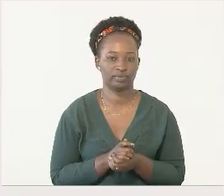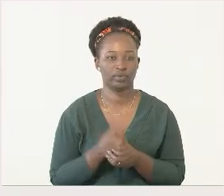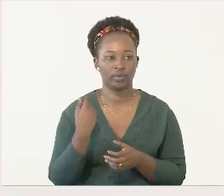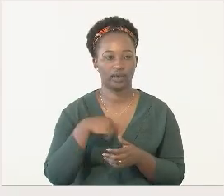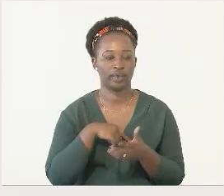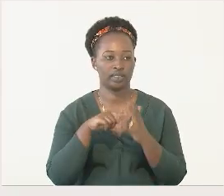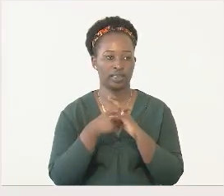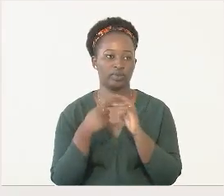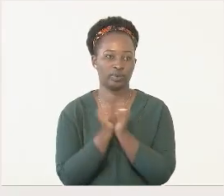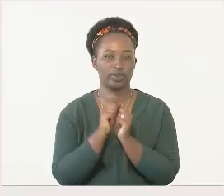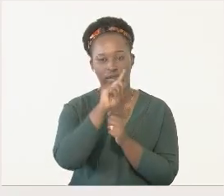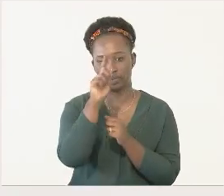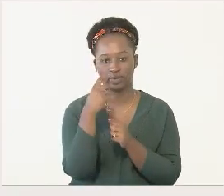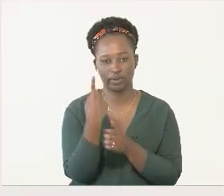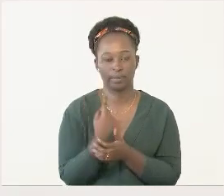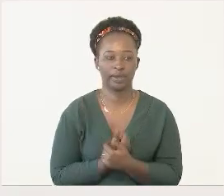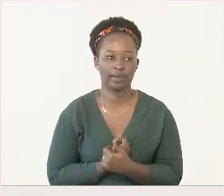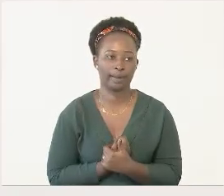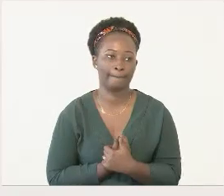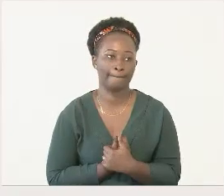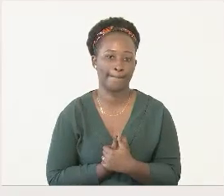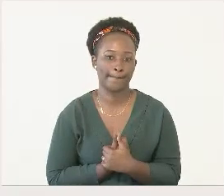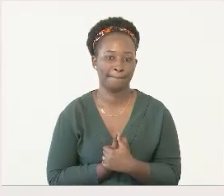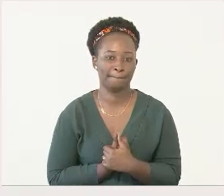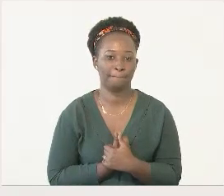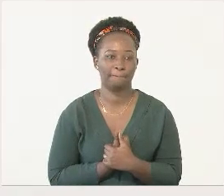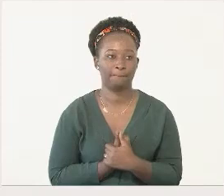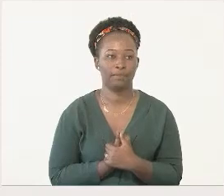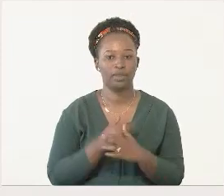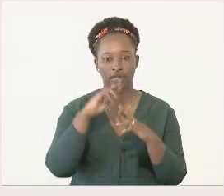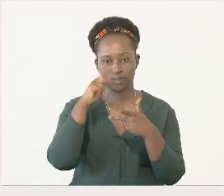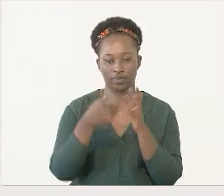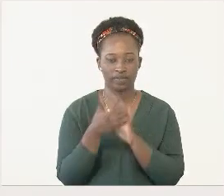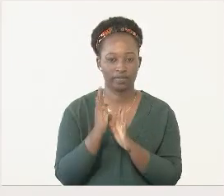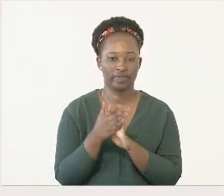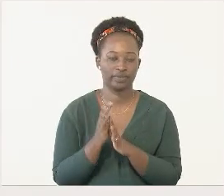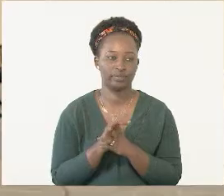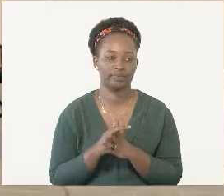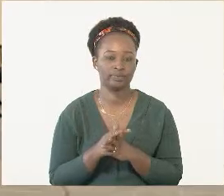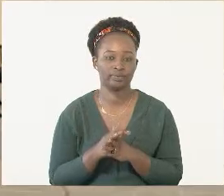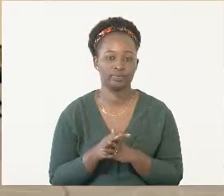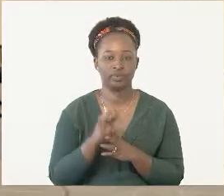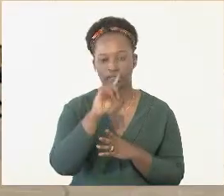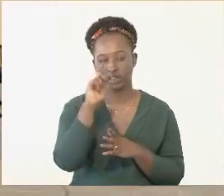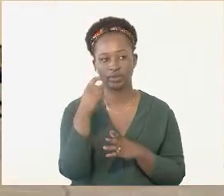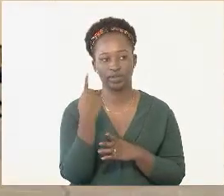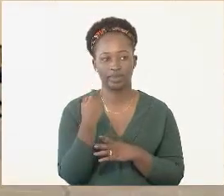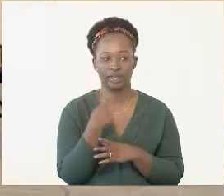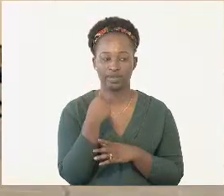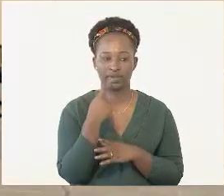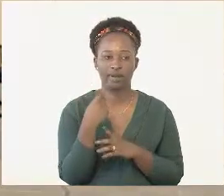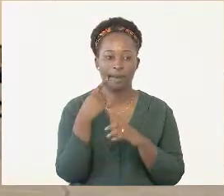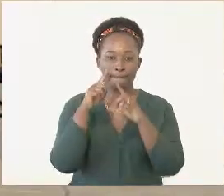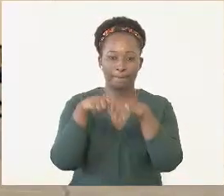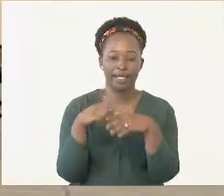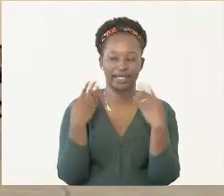the question 1. I'll be very quickly to give you the answers. We have this question number 1. I said by the experiment it